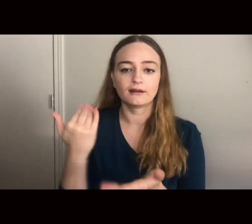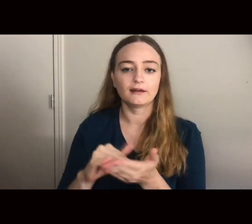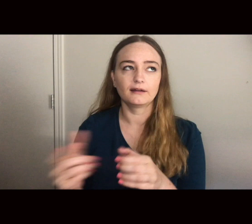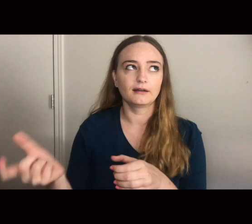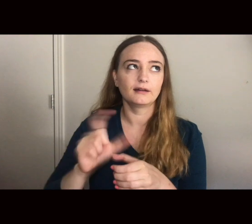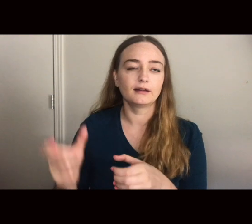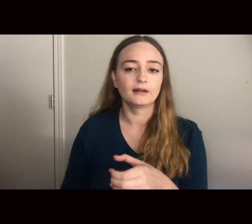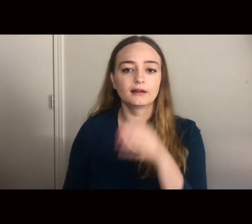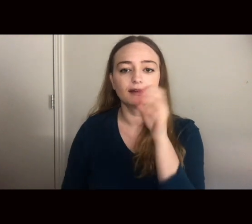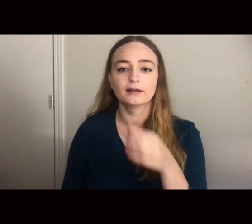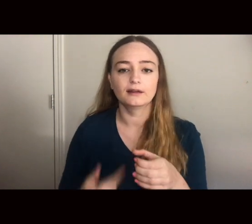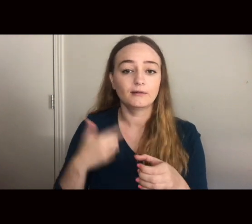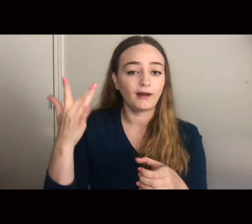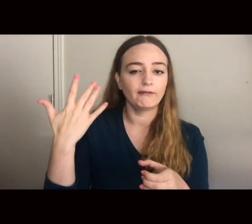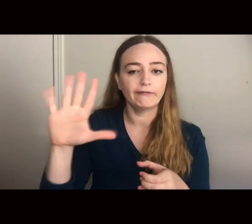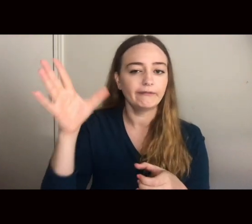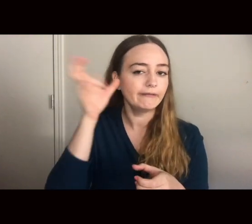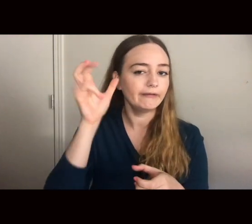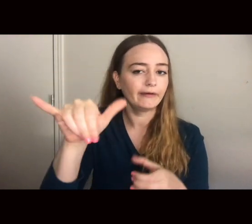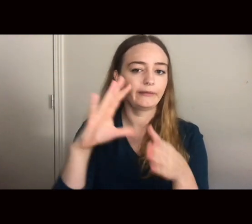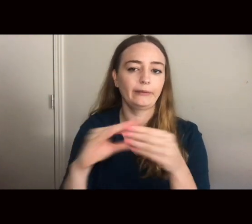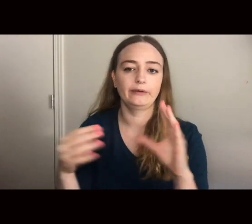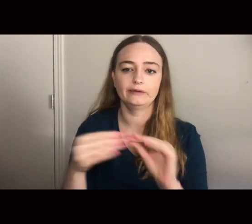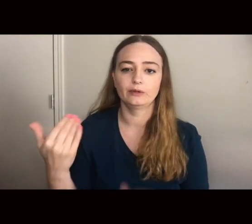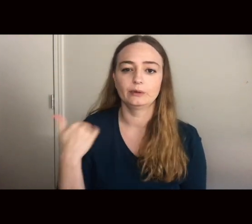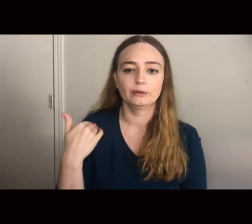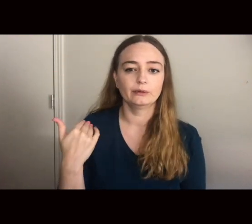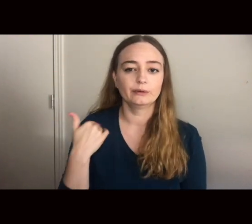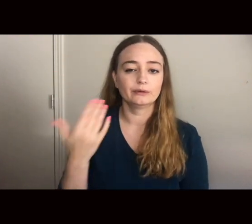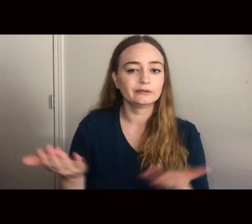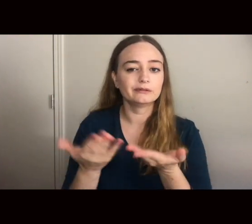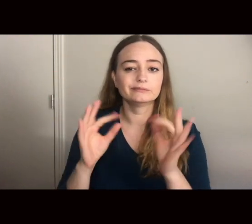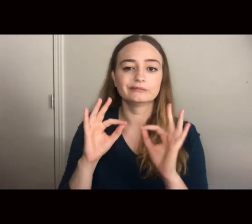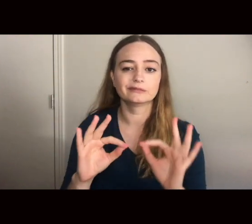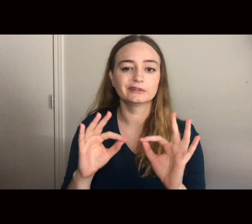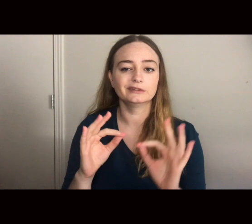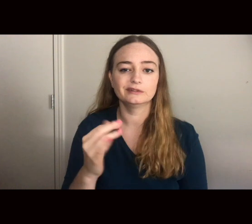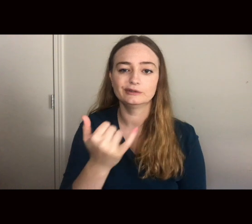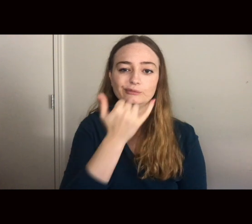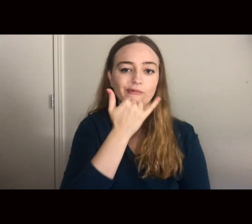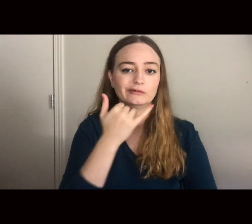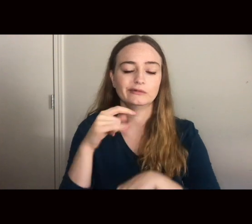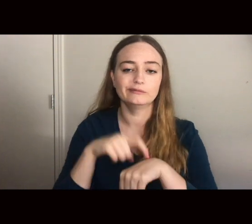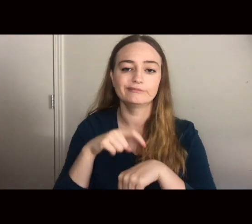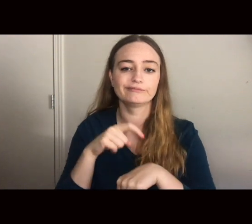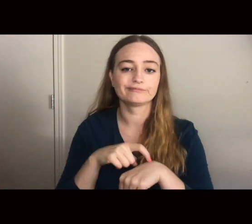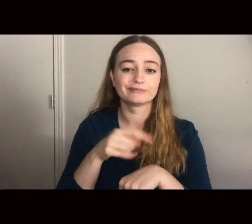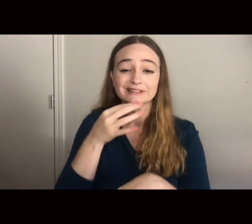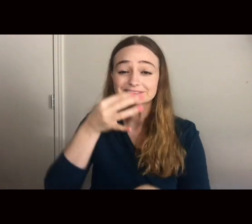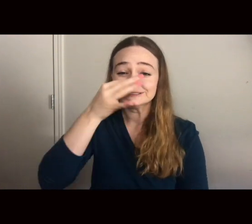and then one more, because I've heard it all before. I'm in the right place at the